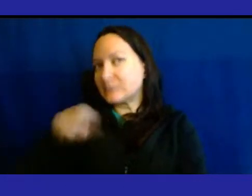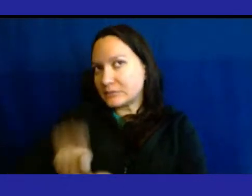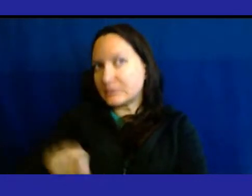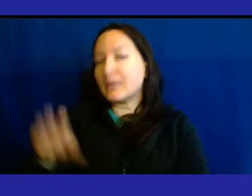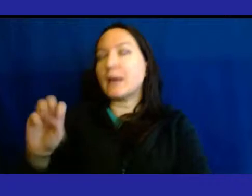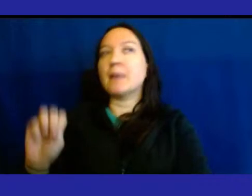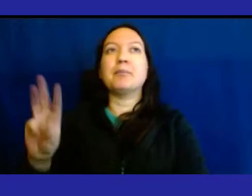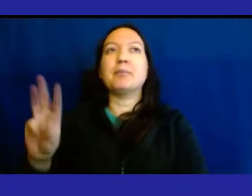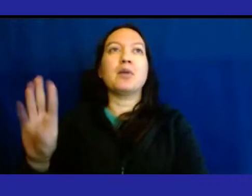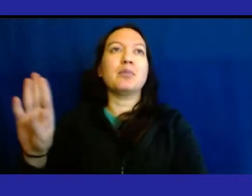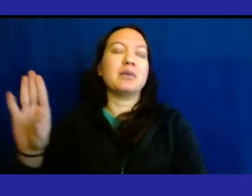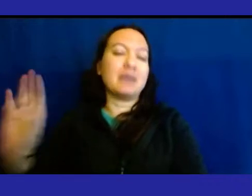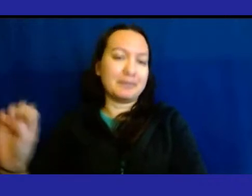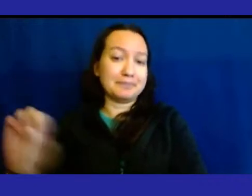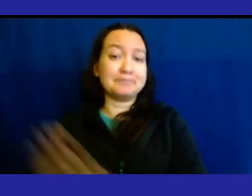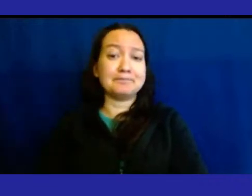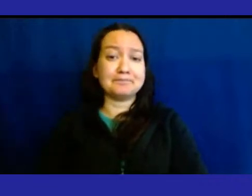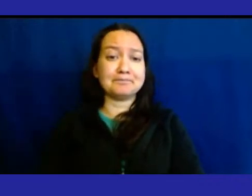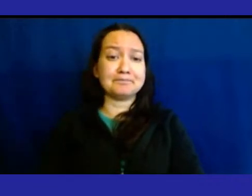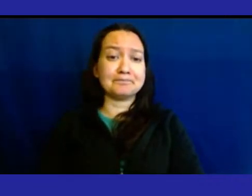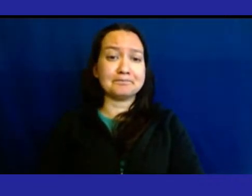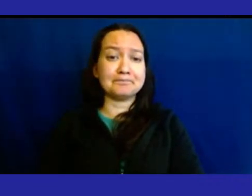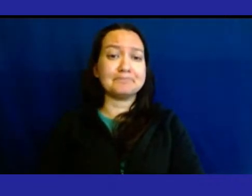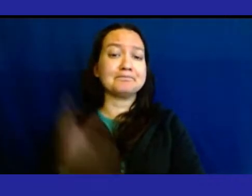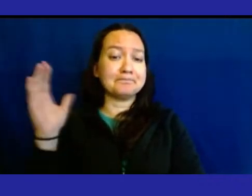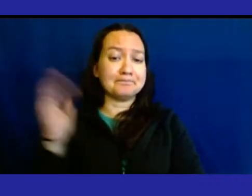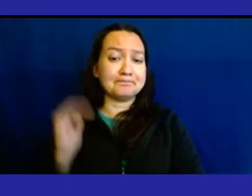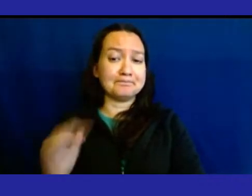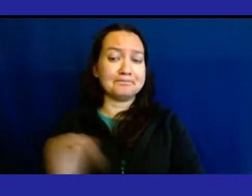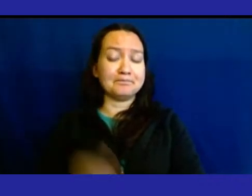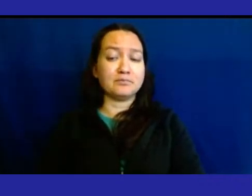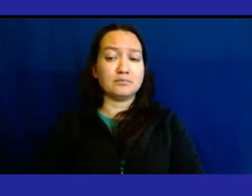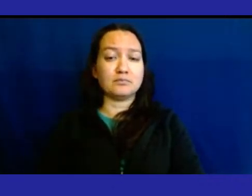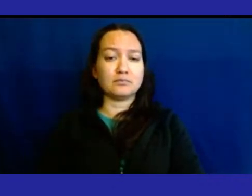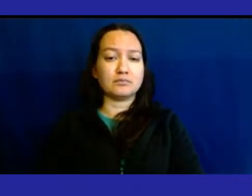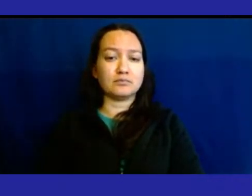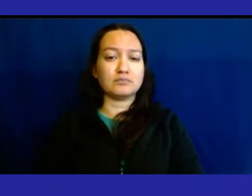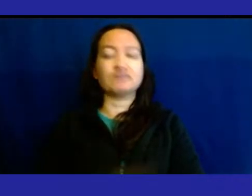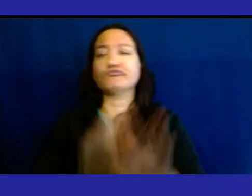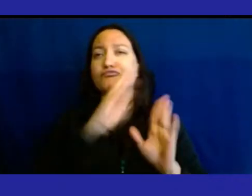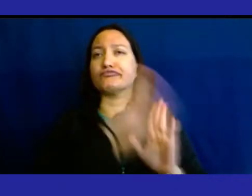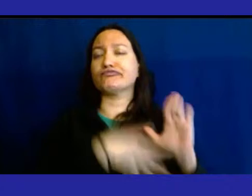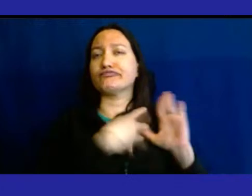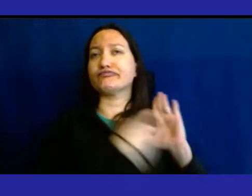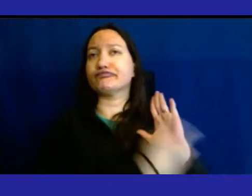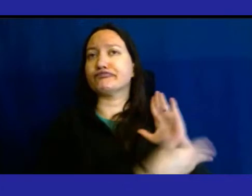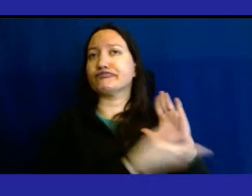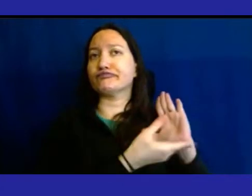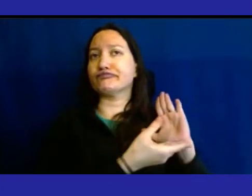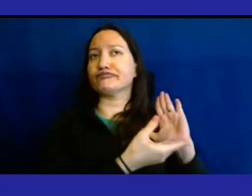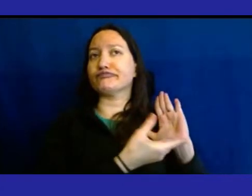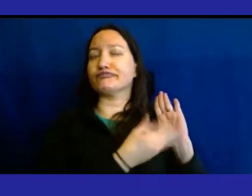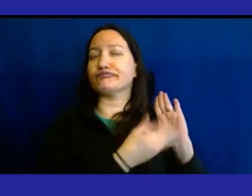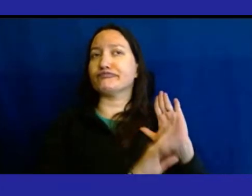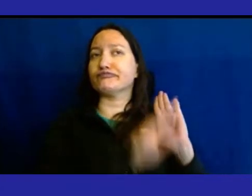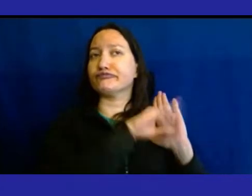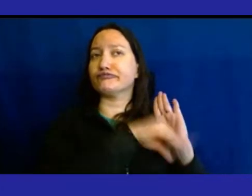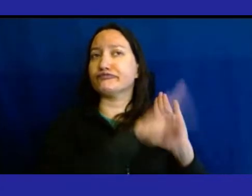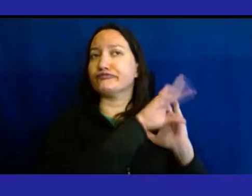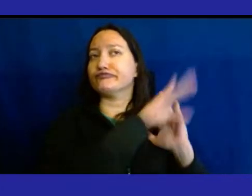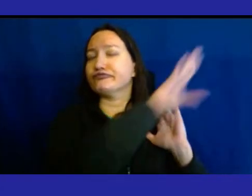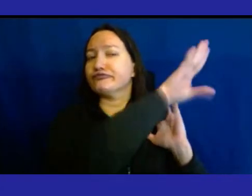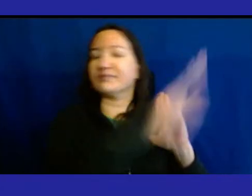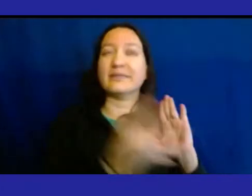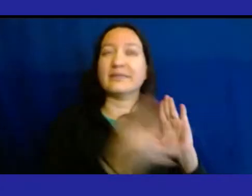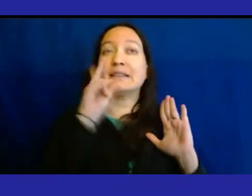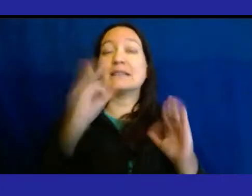MWBEs. Next slide. So this is just a graph of our growth over the years, so you can see both the